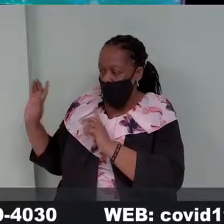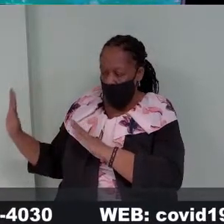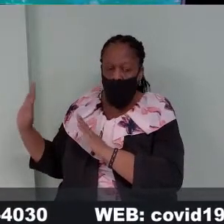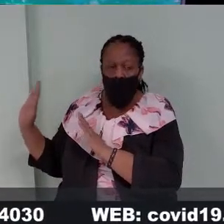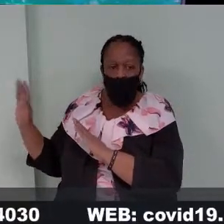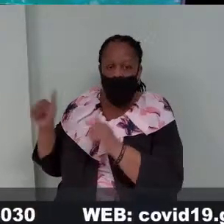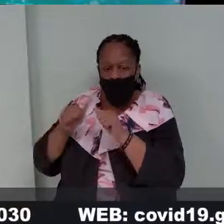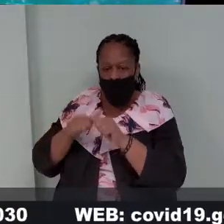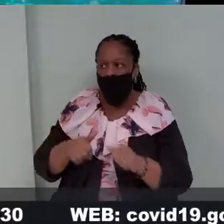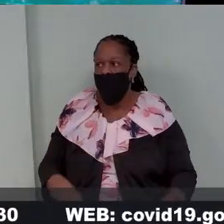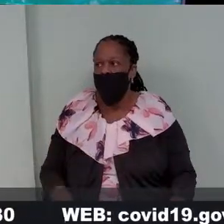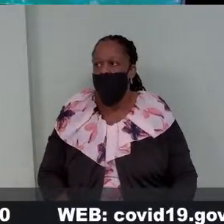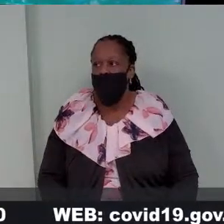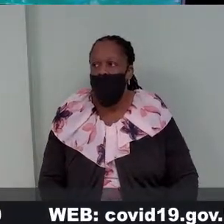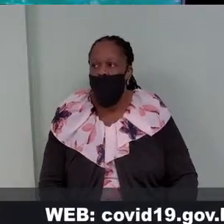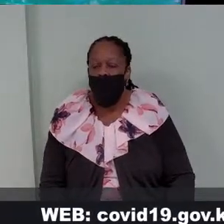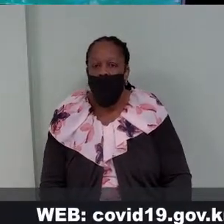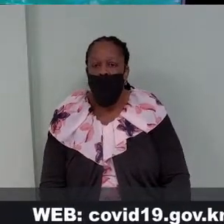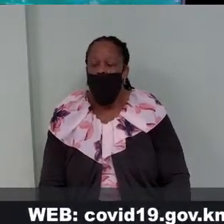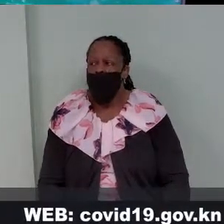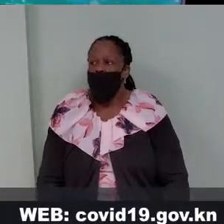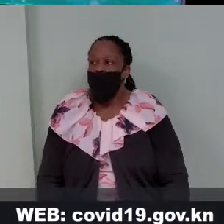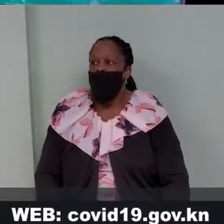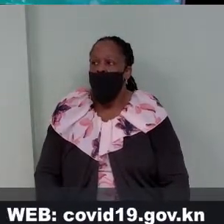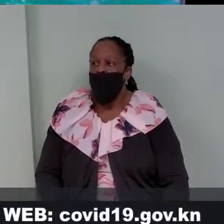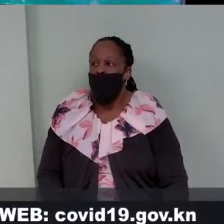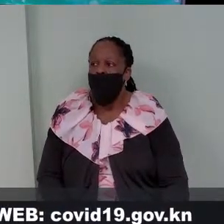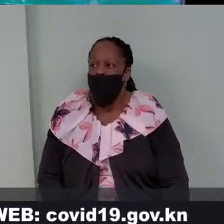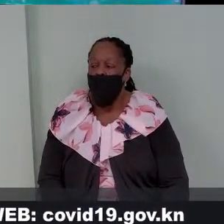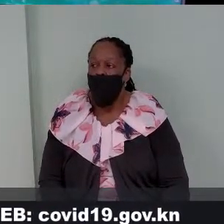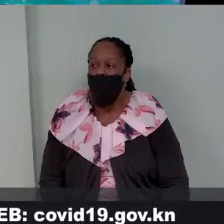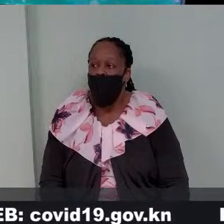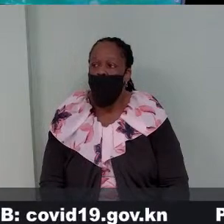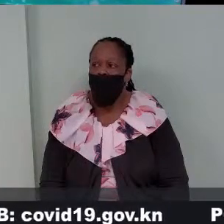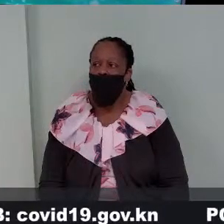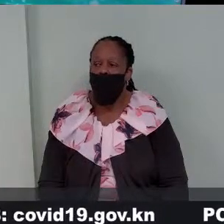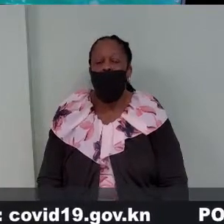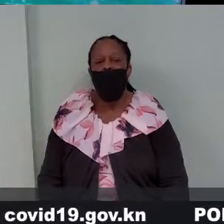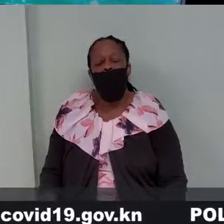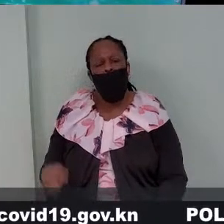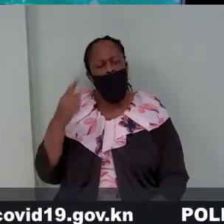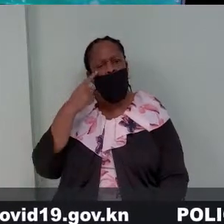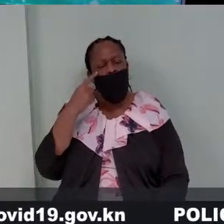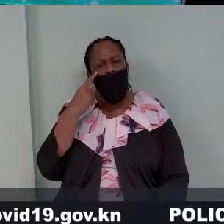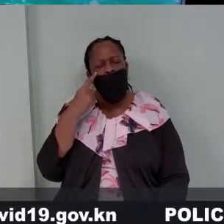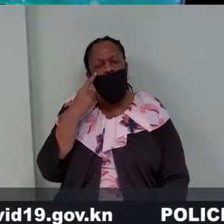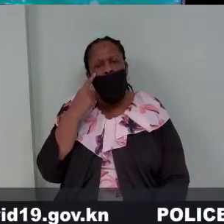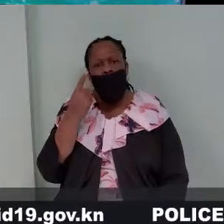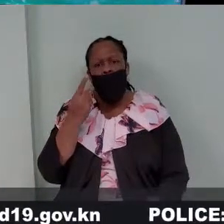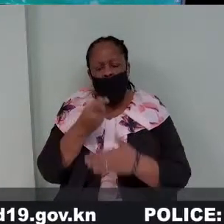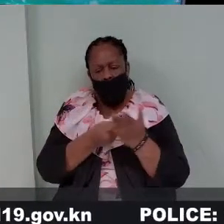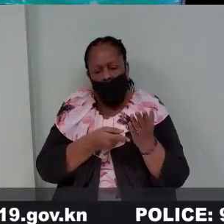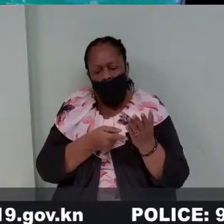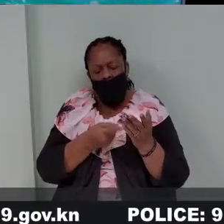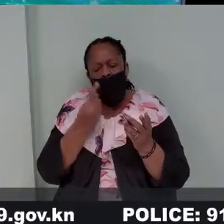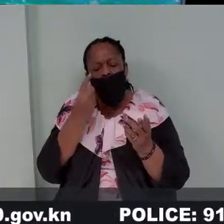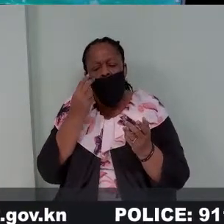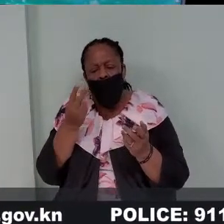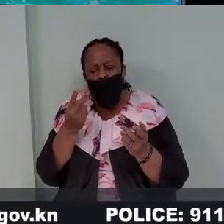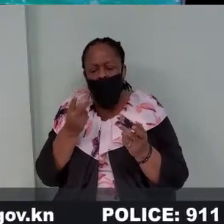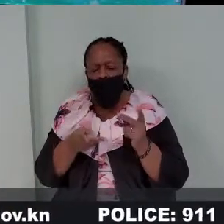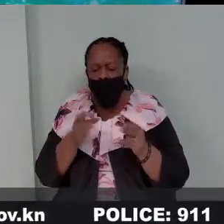Williams. We are also looking at the possibility of other systems to help us to monitor individuals, but at